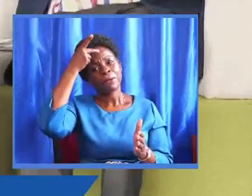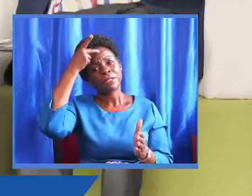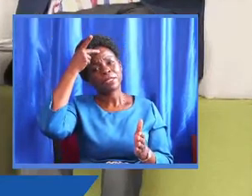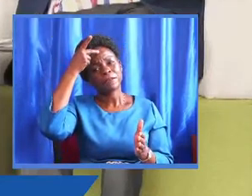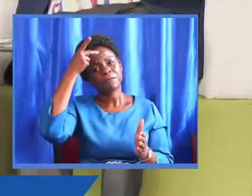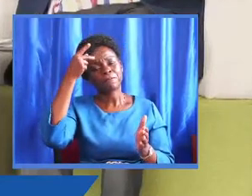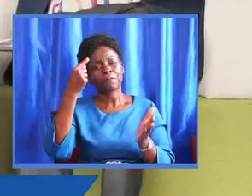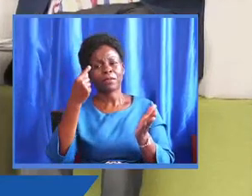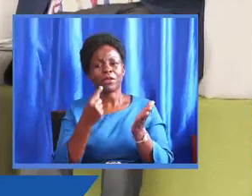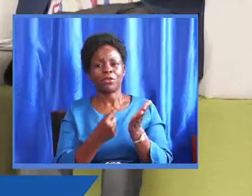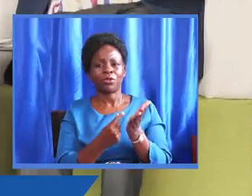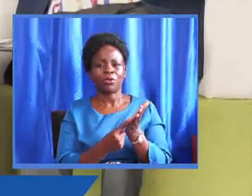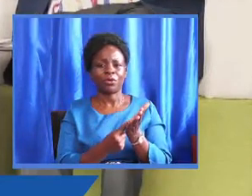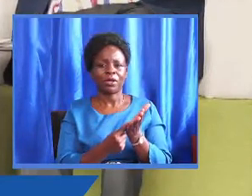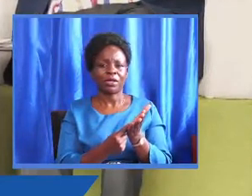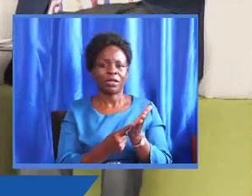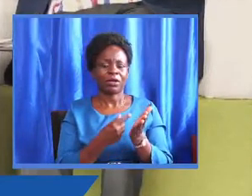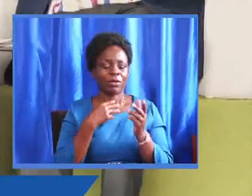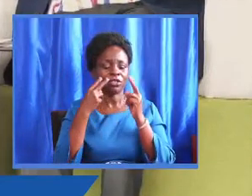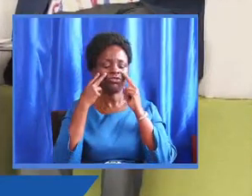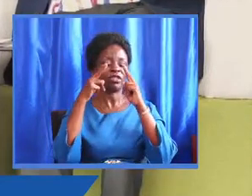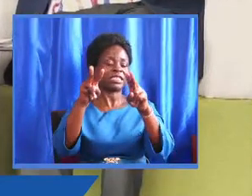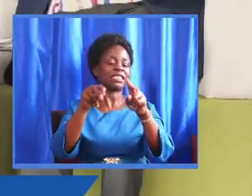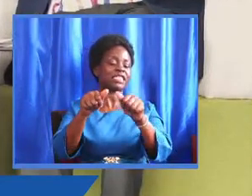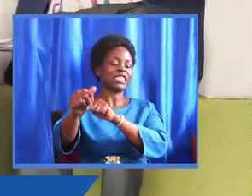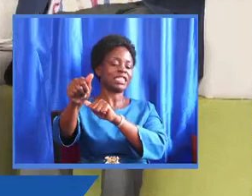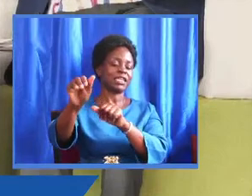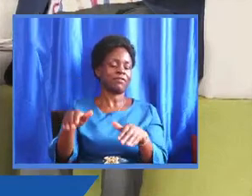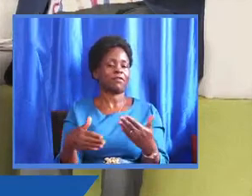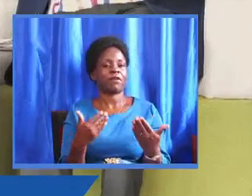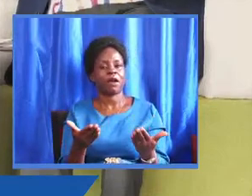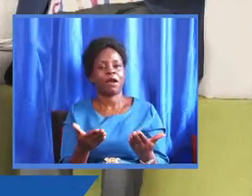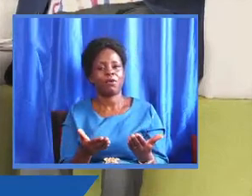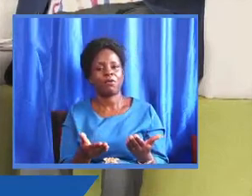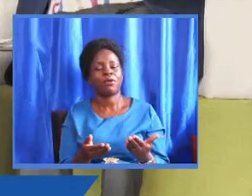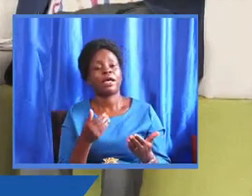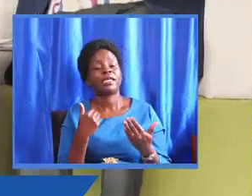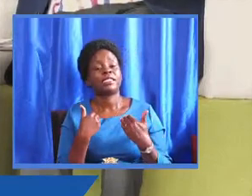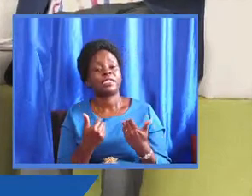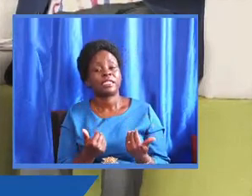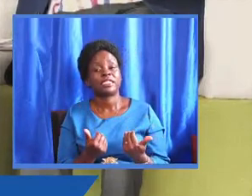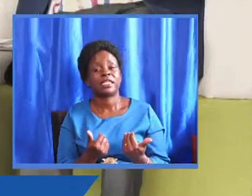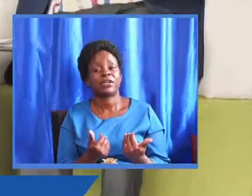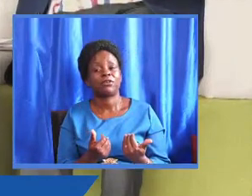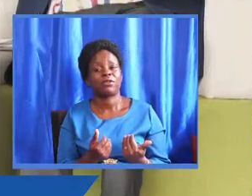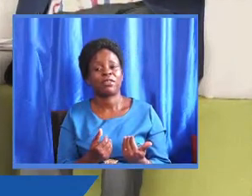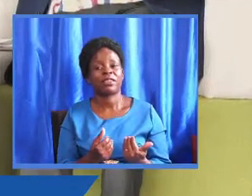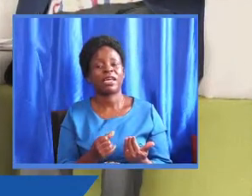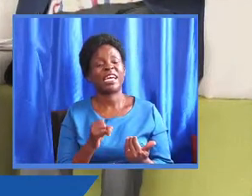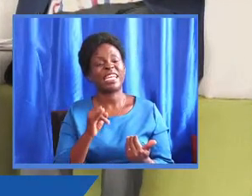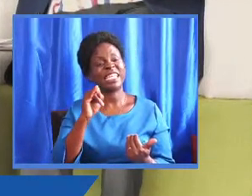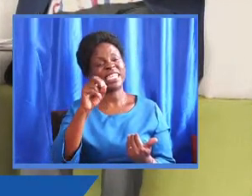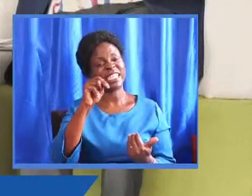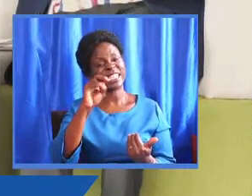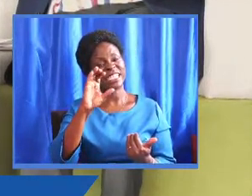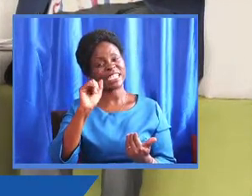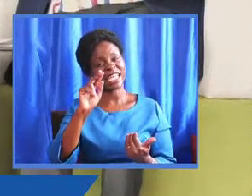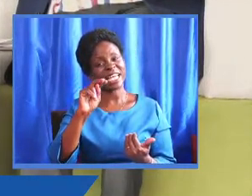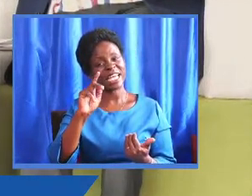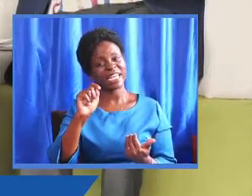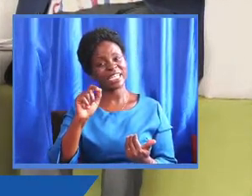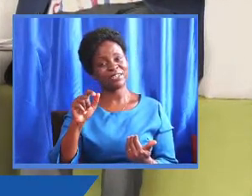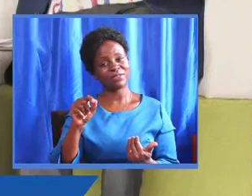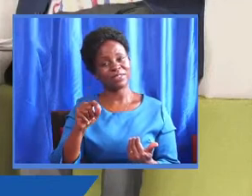does Uganda want to position itself? And that determines the holiday. But as it is now, the incentive is as it is in the law. It's about your